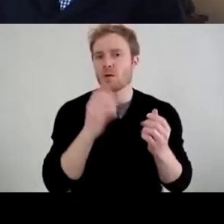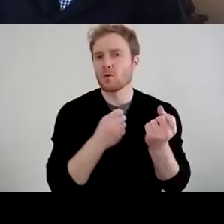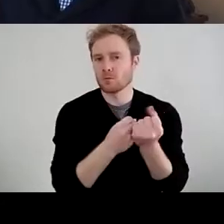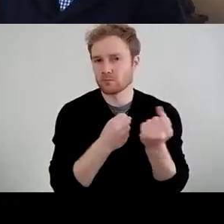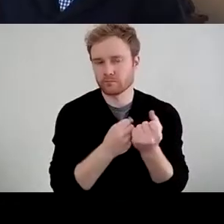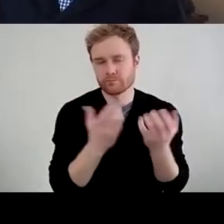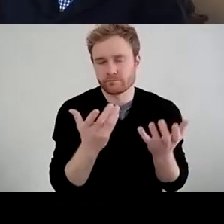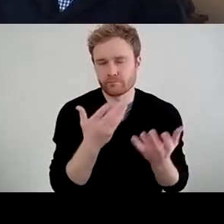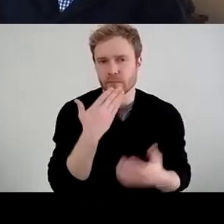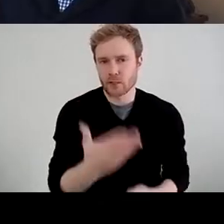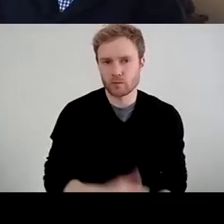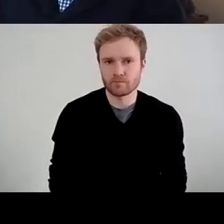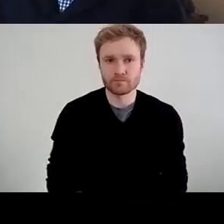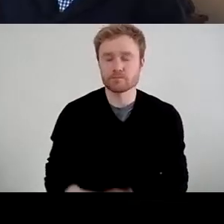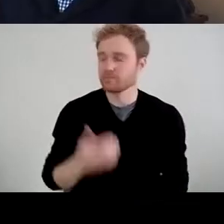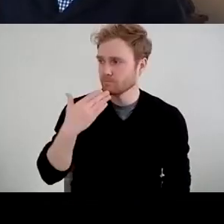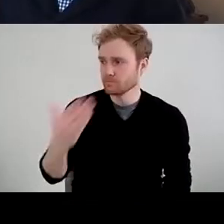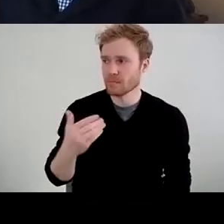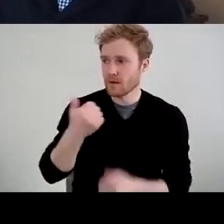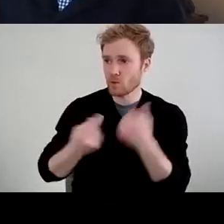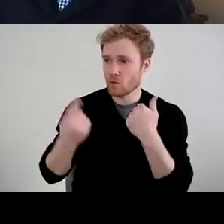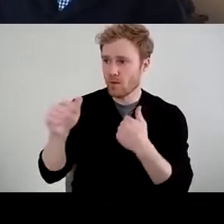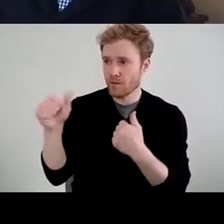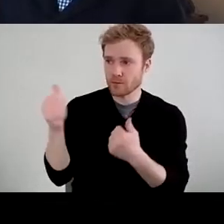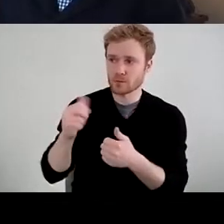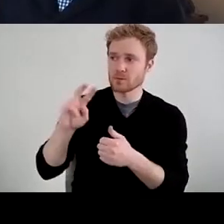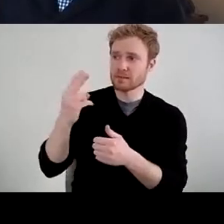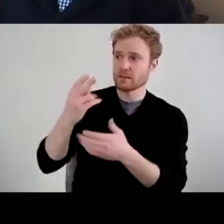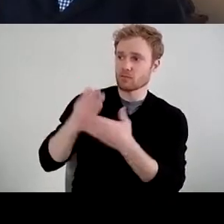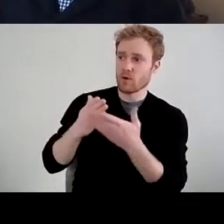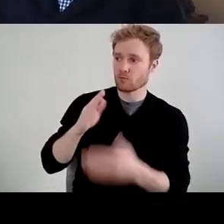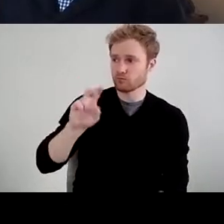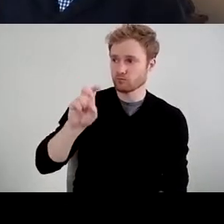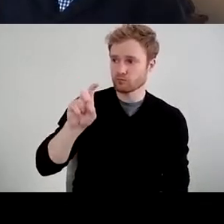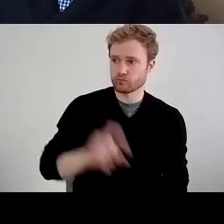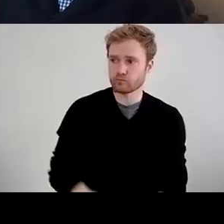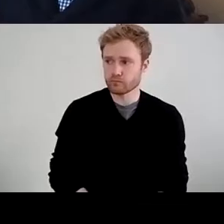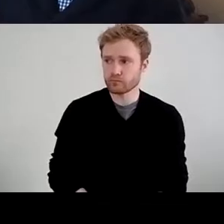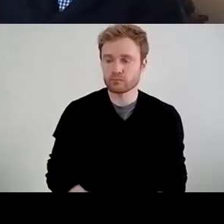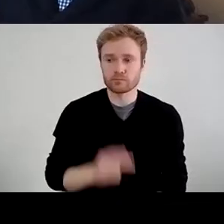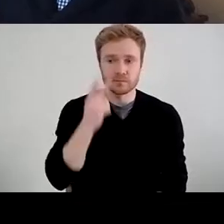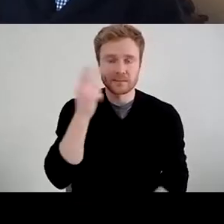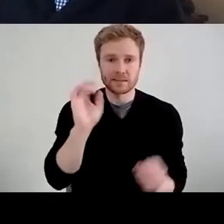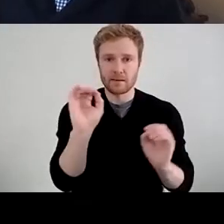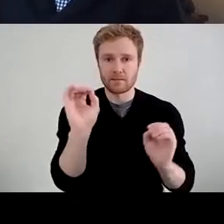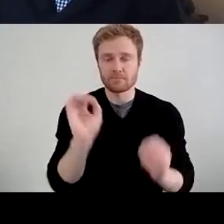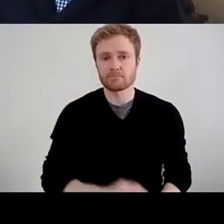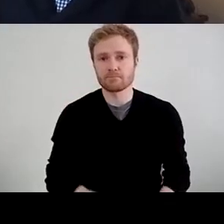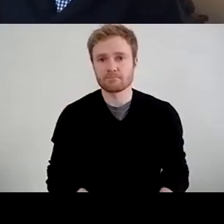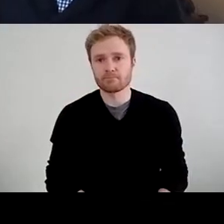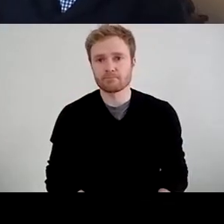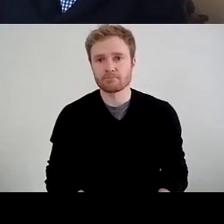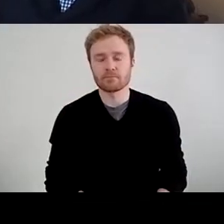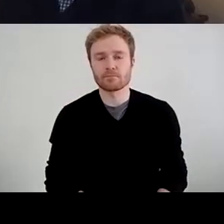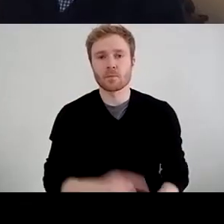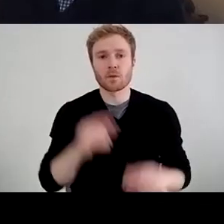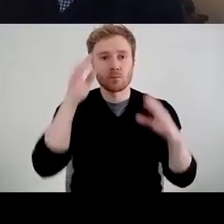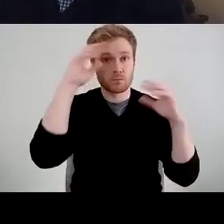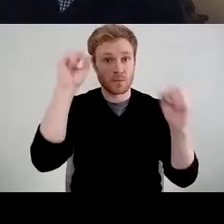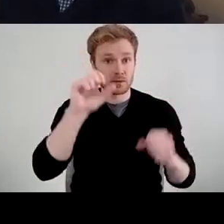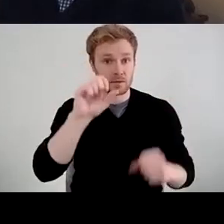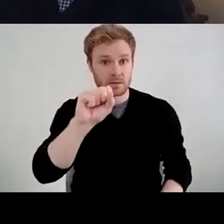equally as protective for the police officers as it is for the people whose home that they're entering. So I see it as a good